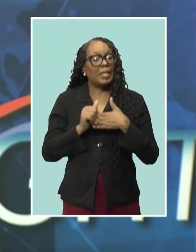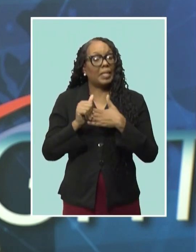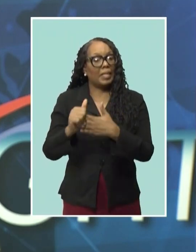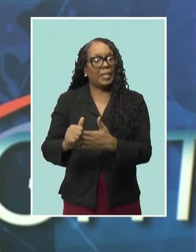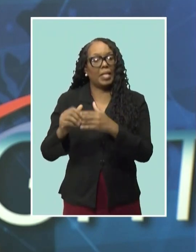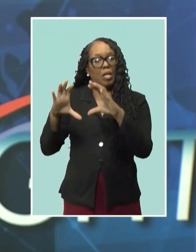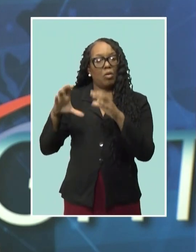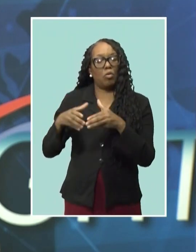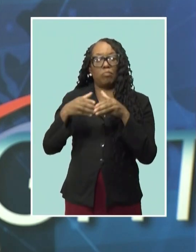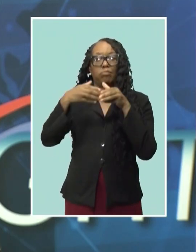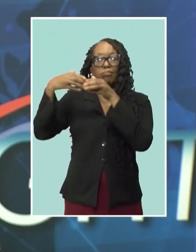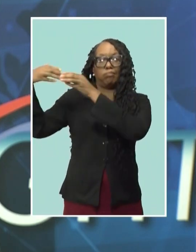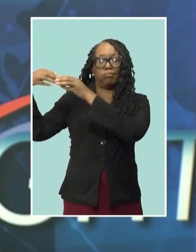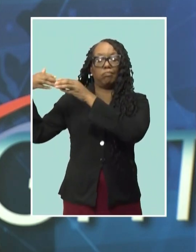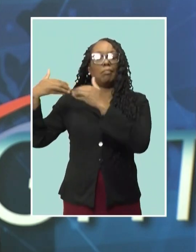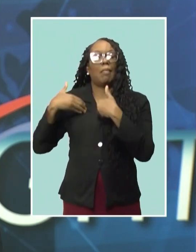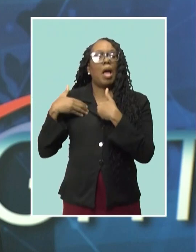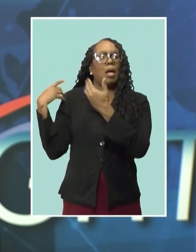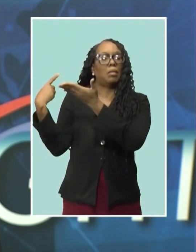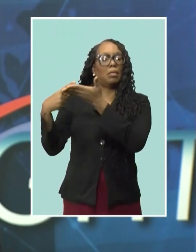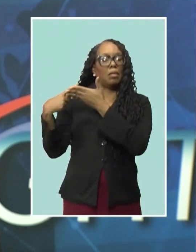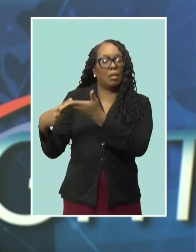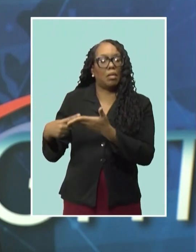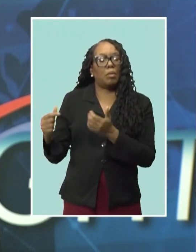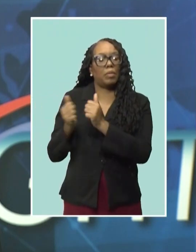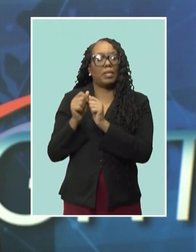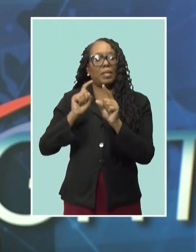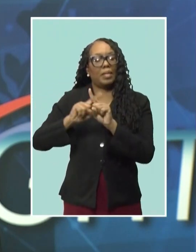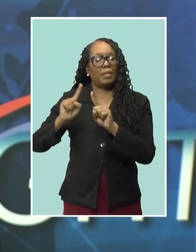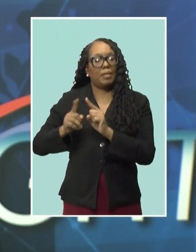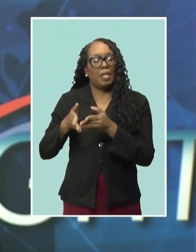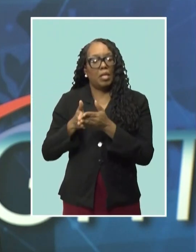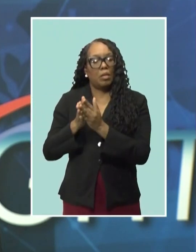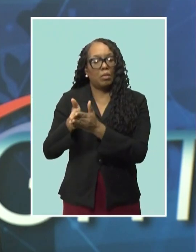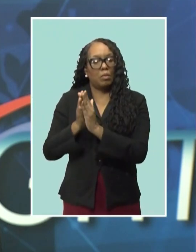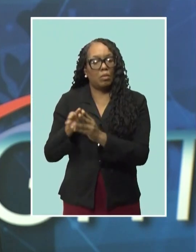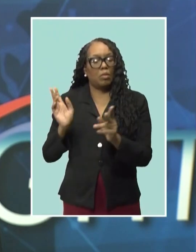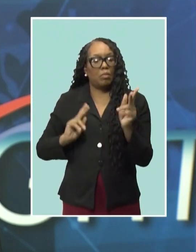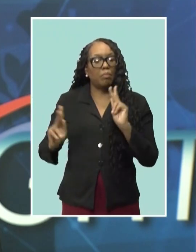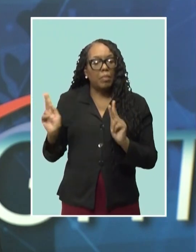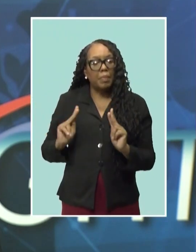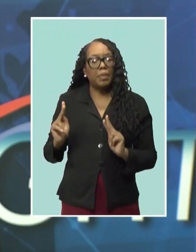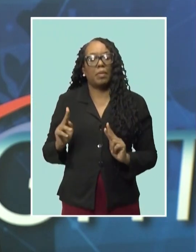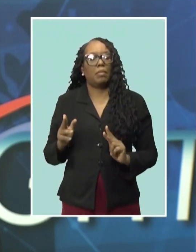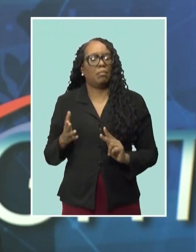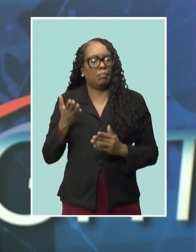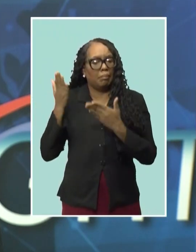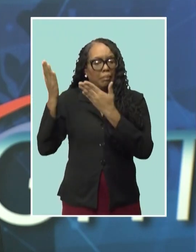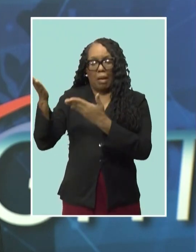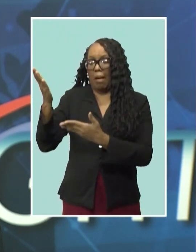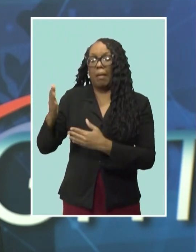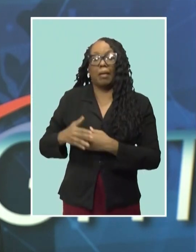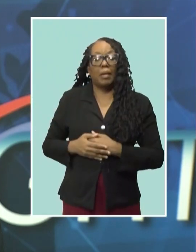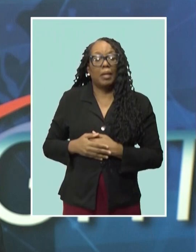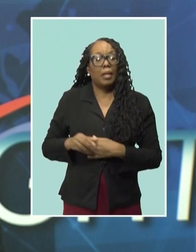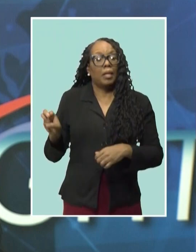the opportunity to hold fruitful discussions with the numerous cruise partners and travel agents who were present. Minister Gooding-Edghill noted that